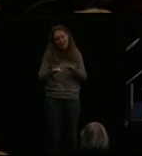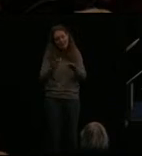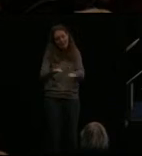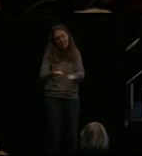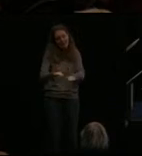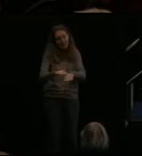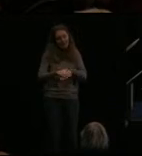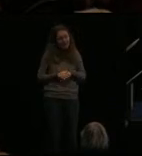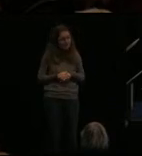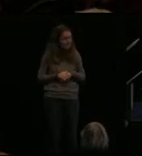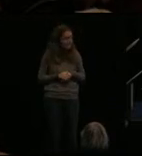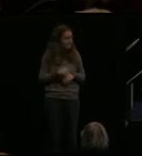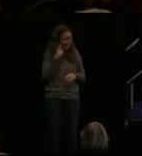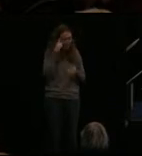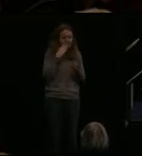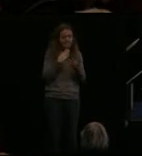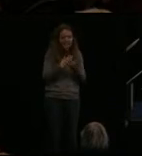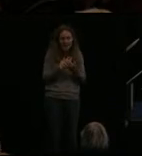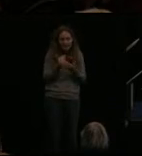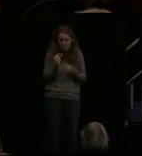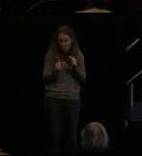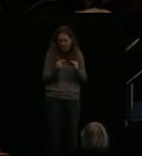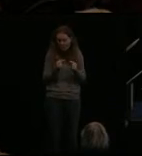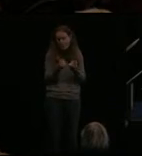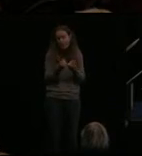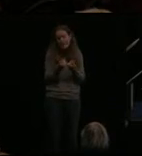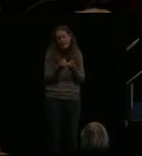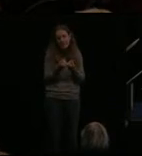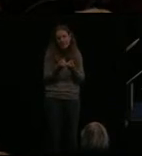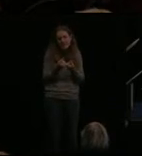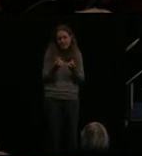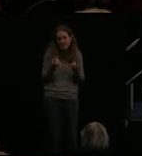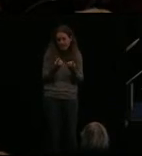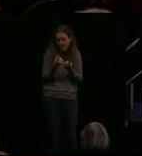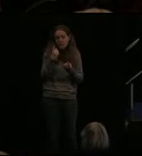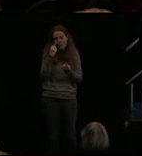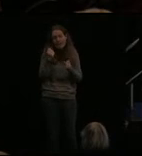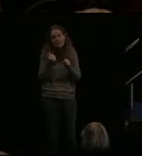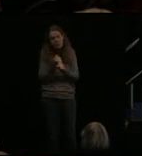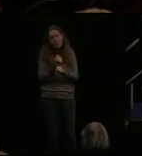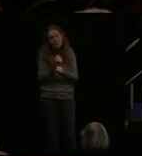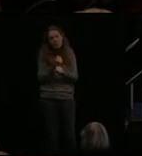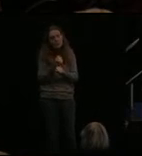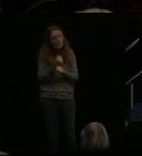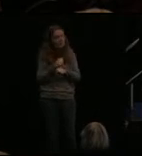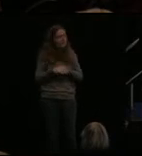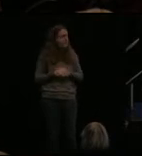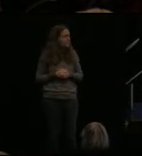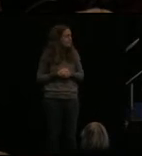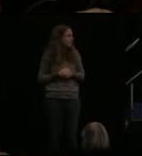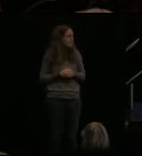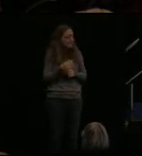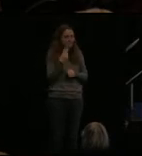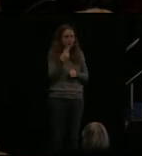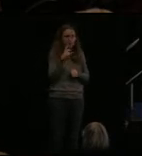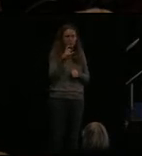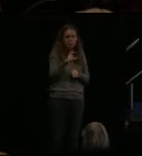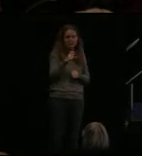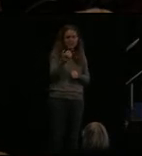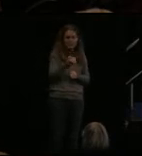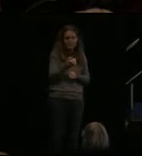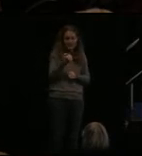ordered by the Lord. Faithful in the little things, the things that we can do. Yes. 2 Chronicles